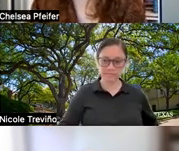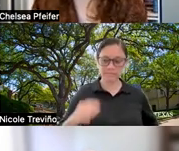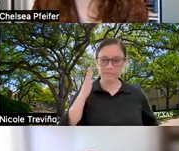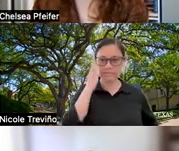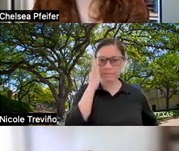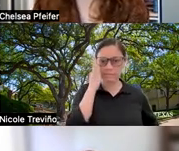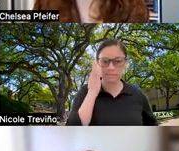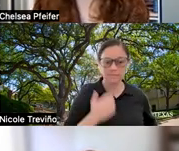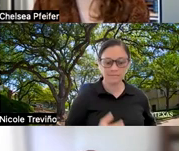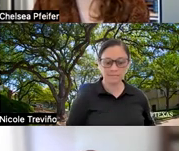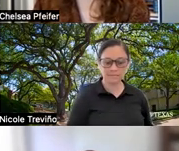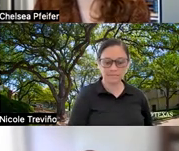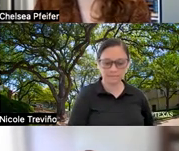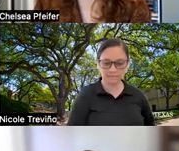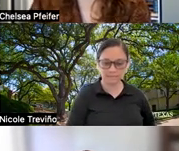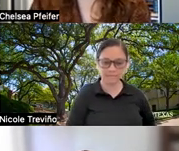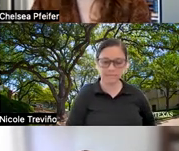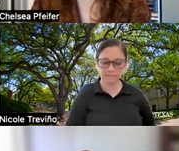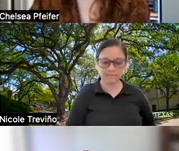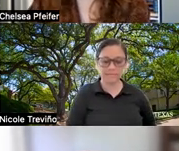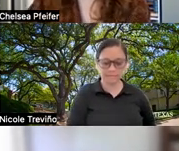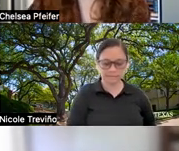as a starting point, a launching point.